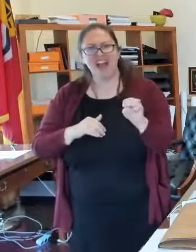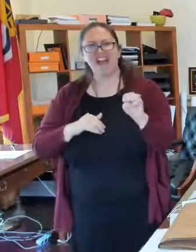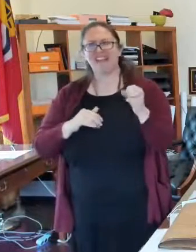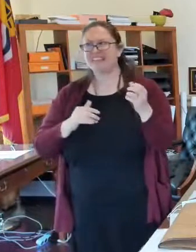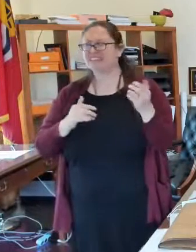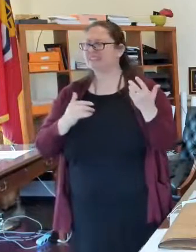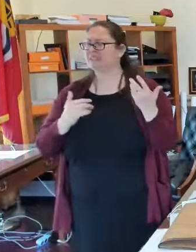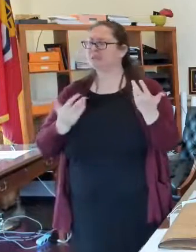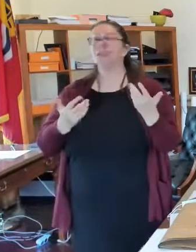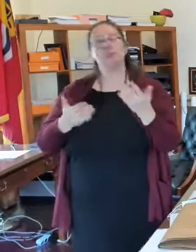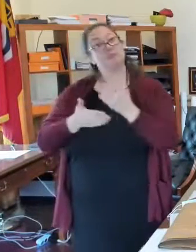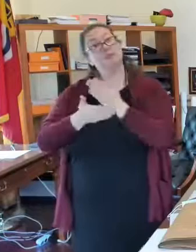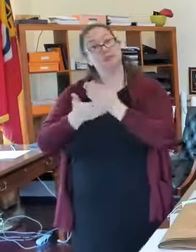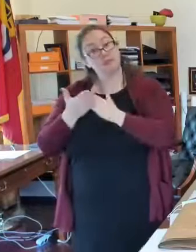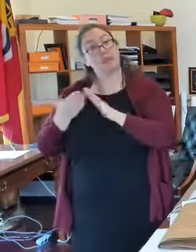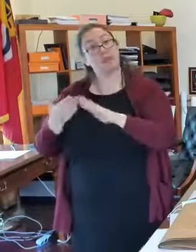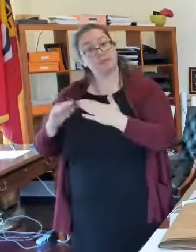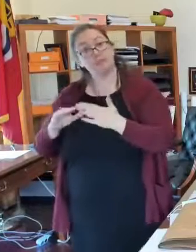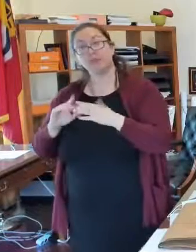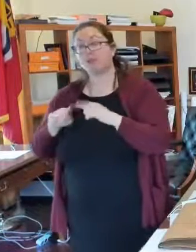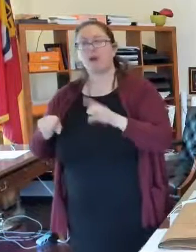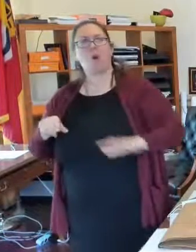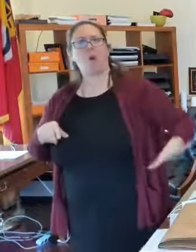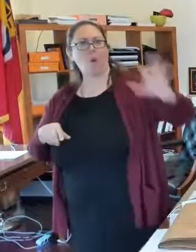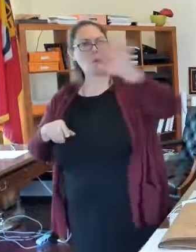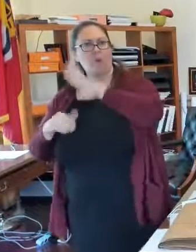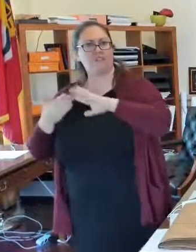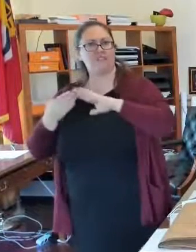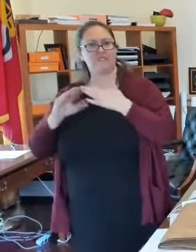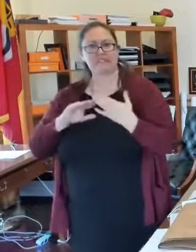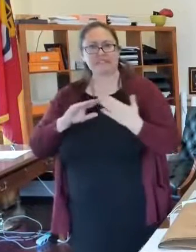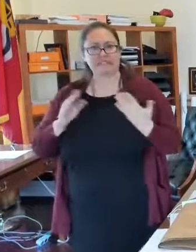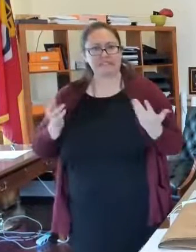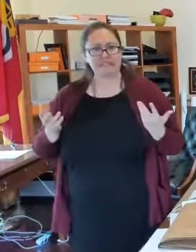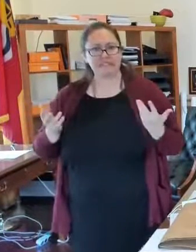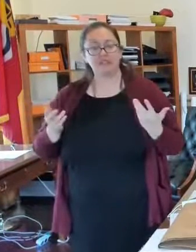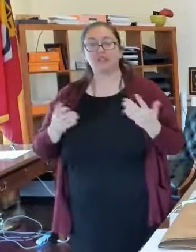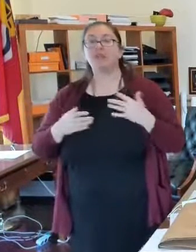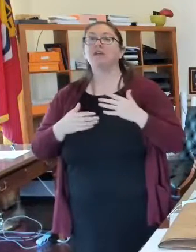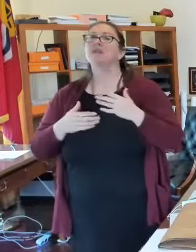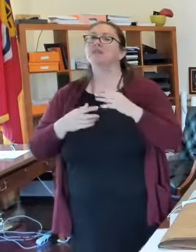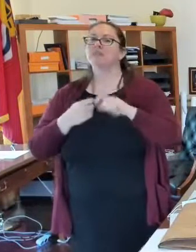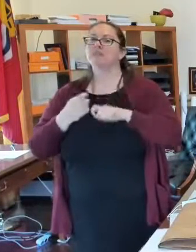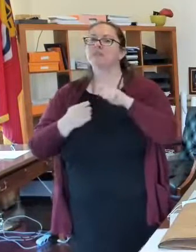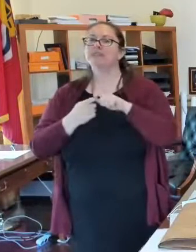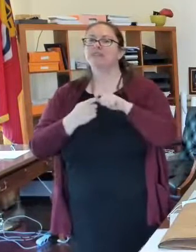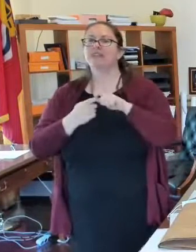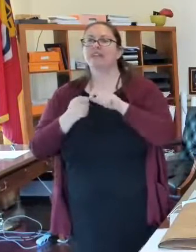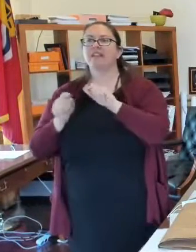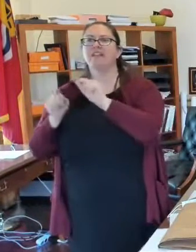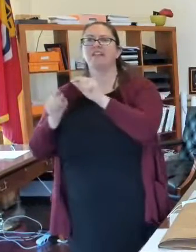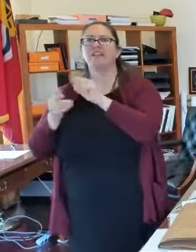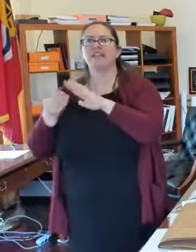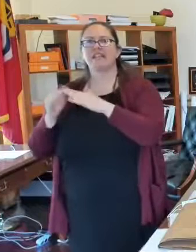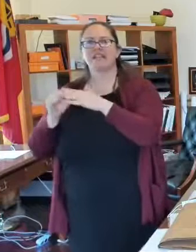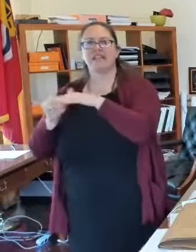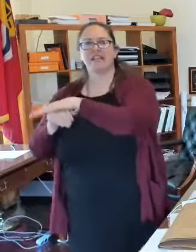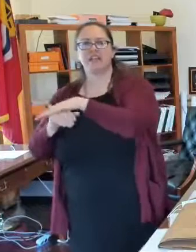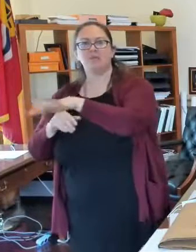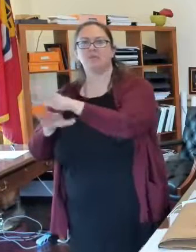is some in downtown, but it is across our city, particularly in some of our more challenged neighborhoods.